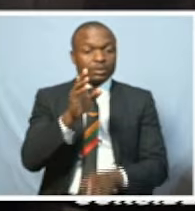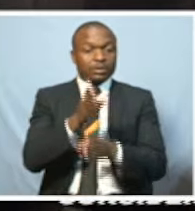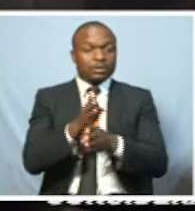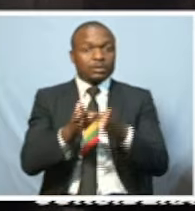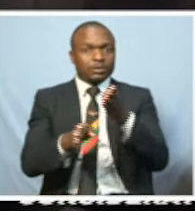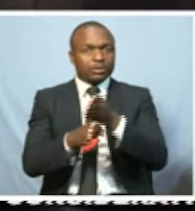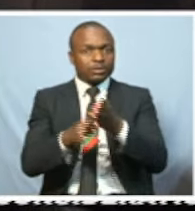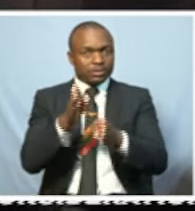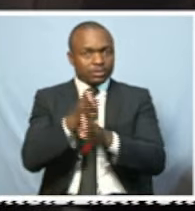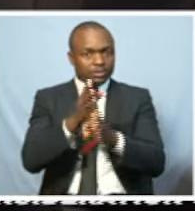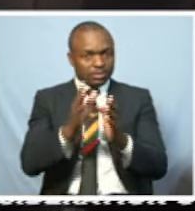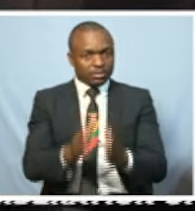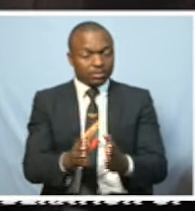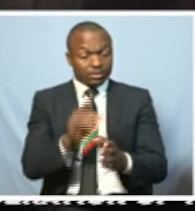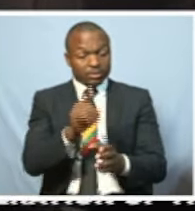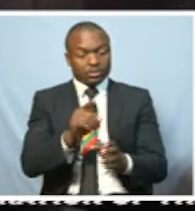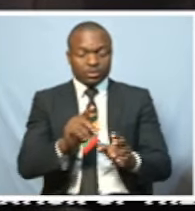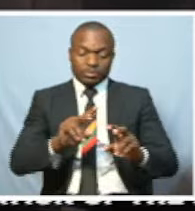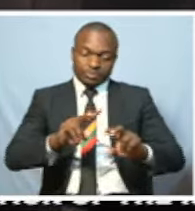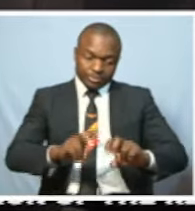When you're doing evaluation,